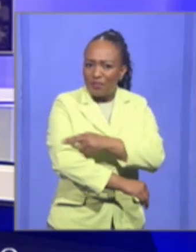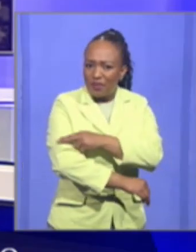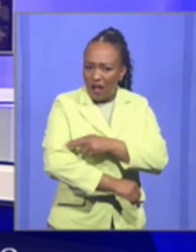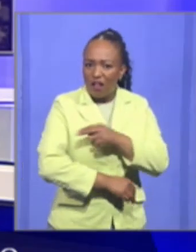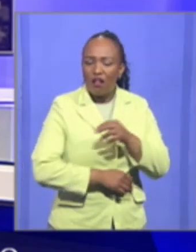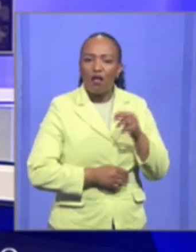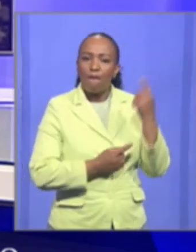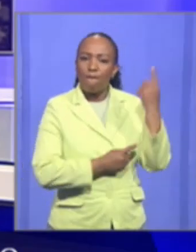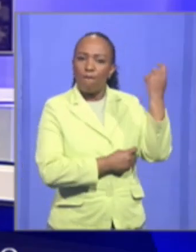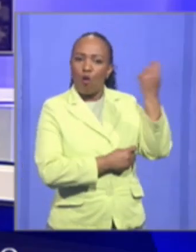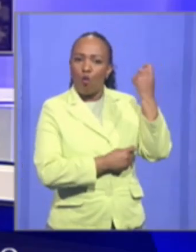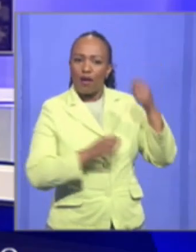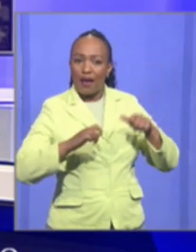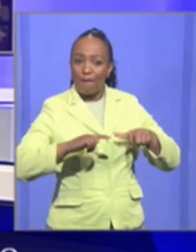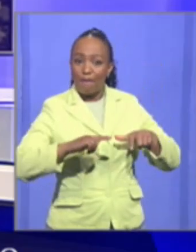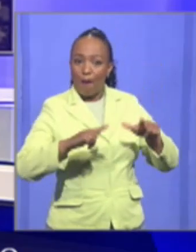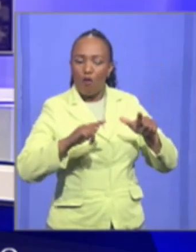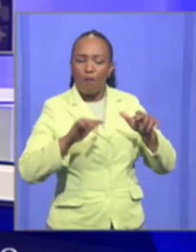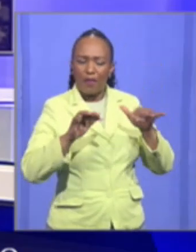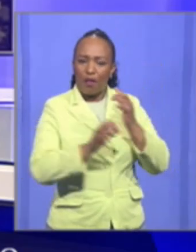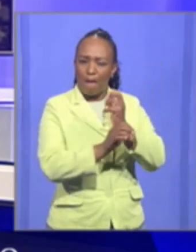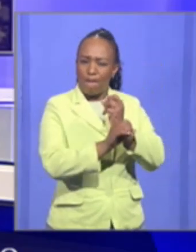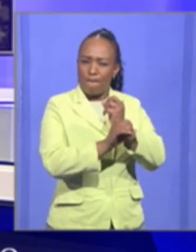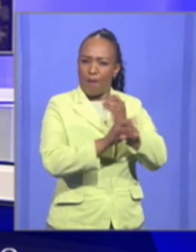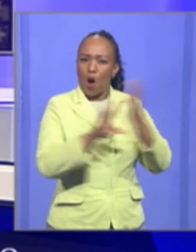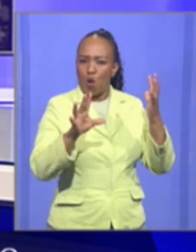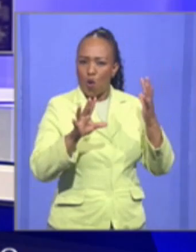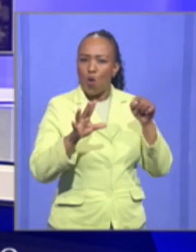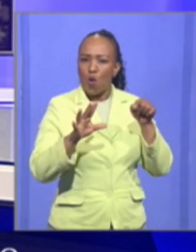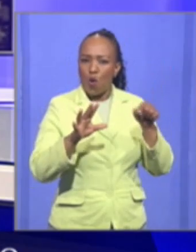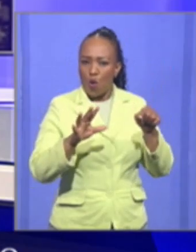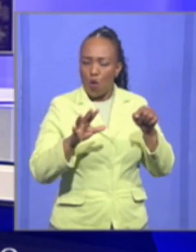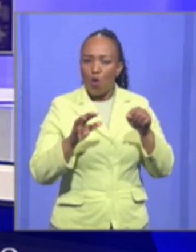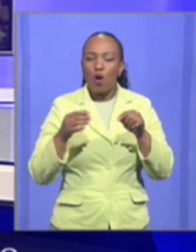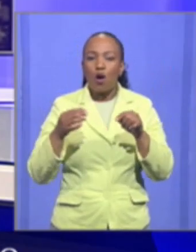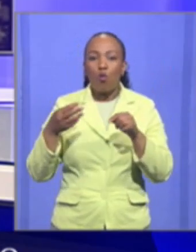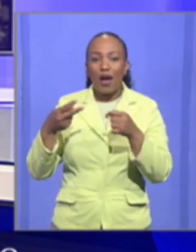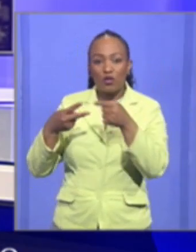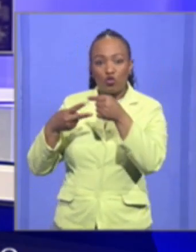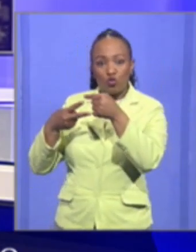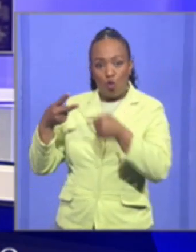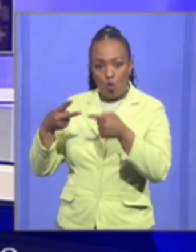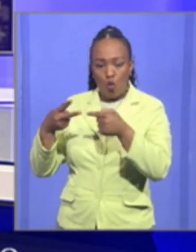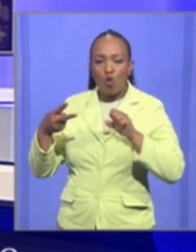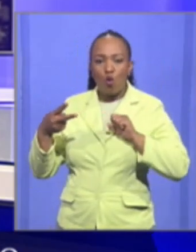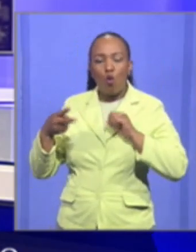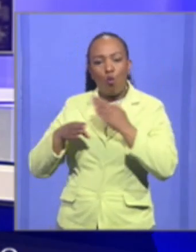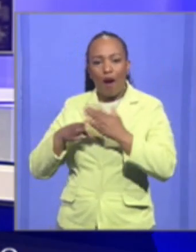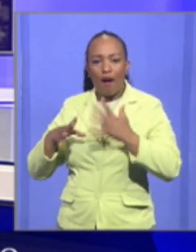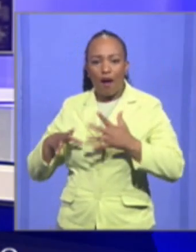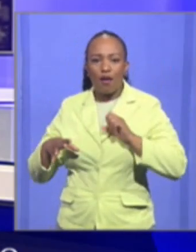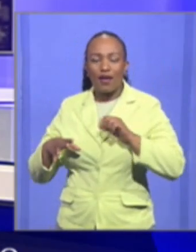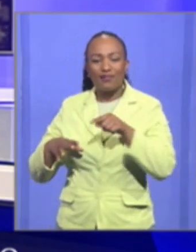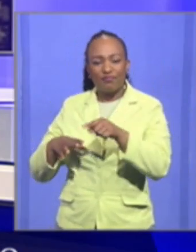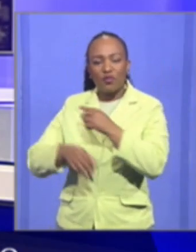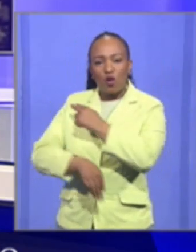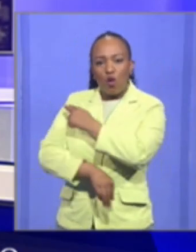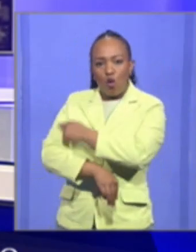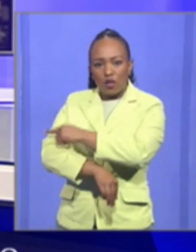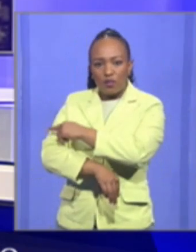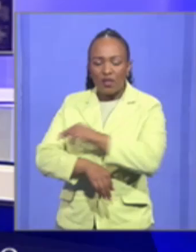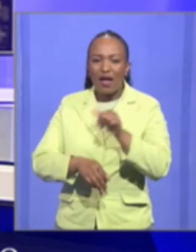ka Limpopo. Bao ba gobetšego ke bašomi ba babedi ba bookelo ga mmogo le mošomi wa setekniki go tšwa